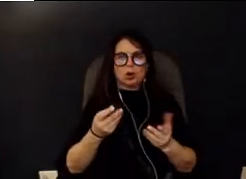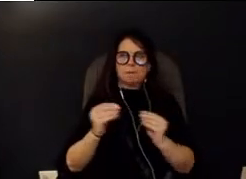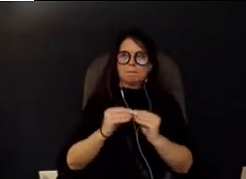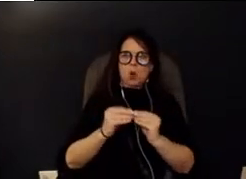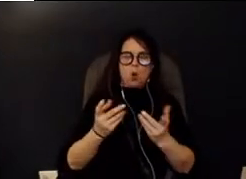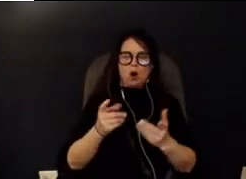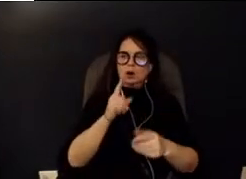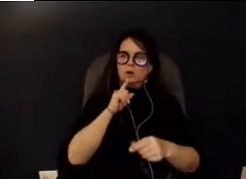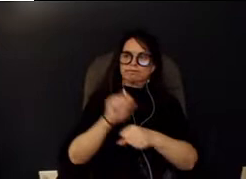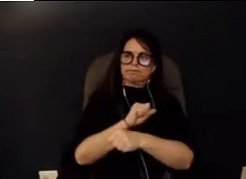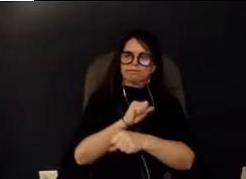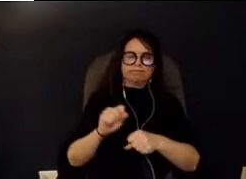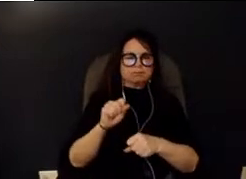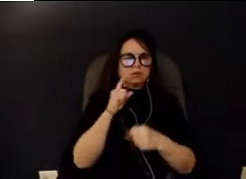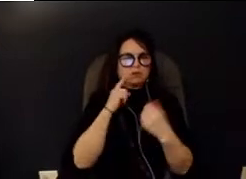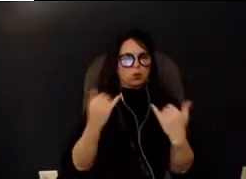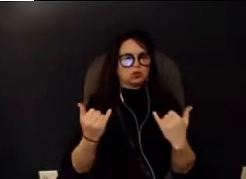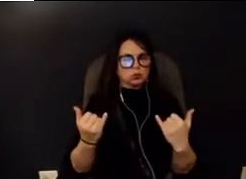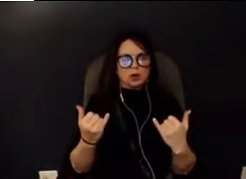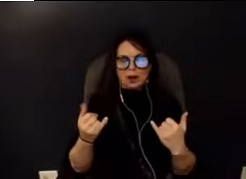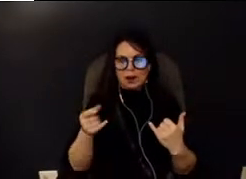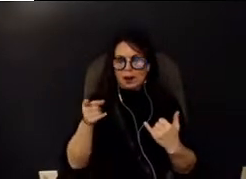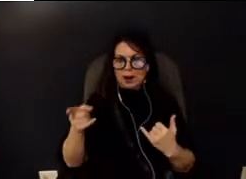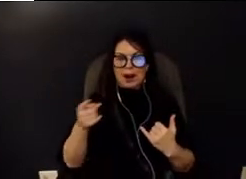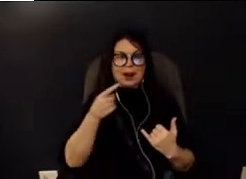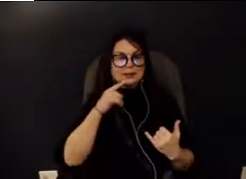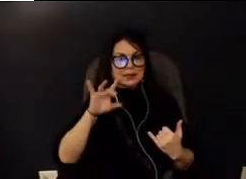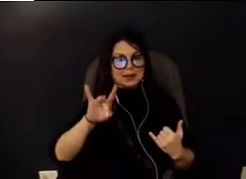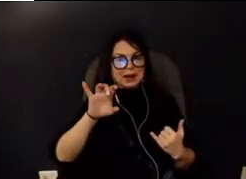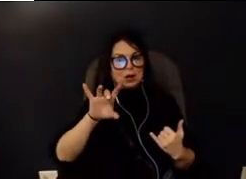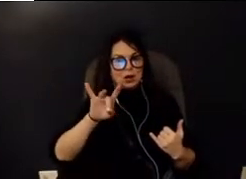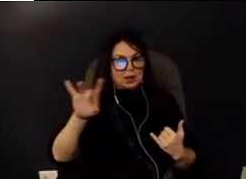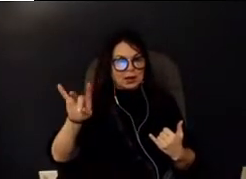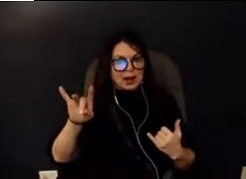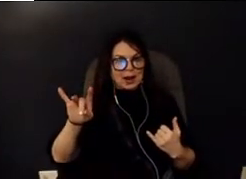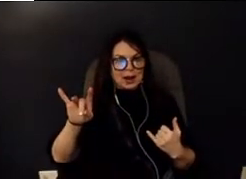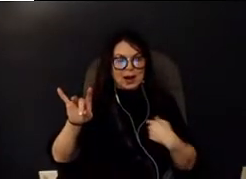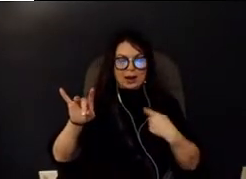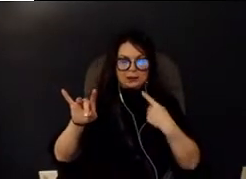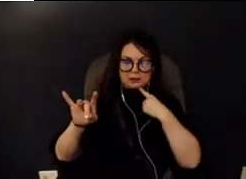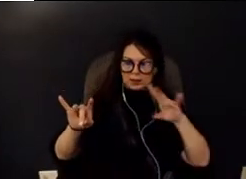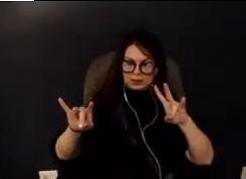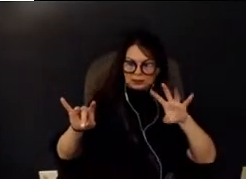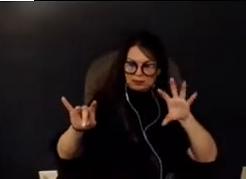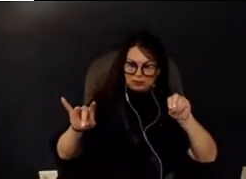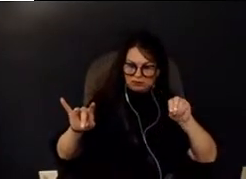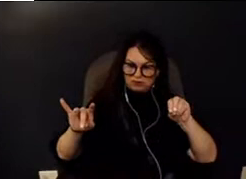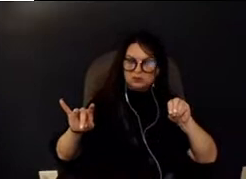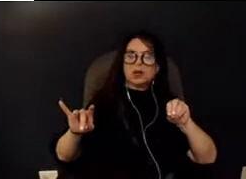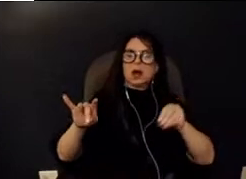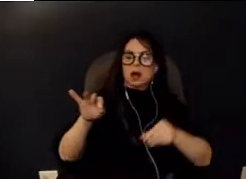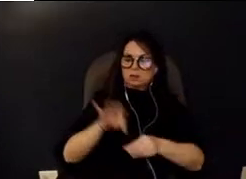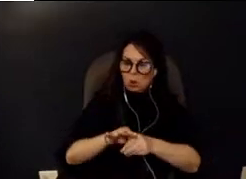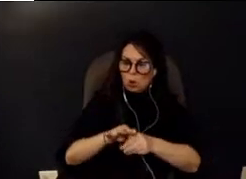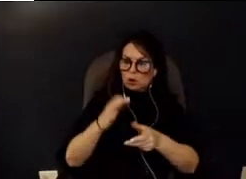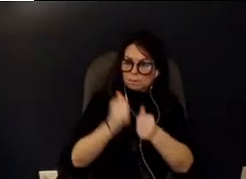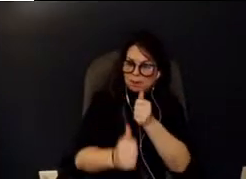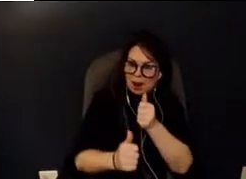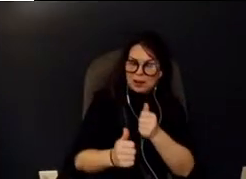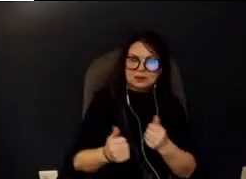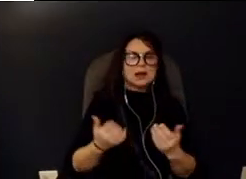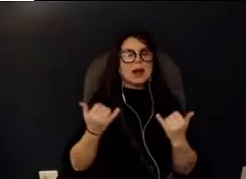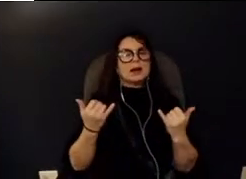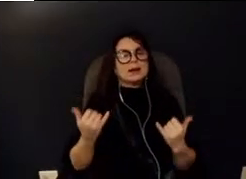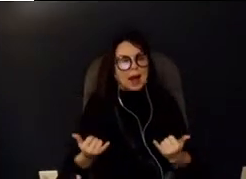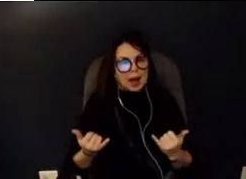said 888. I said, let's set it to 750, and we voted on that and it passed. What we're proposing instead is to actually reflect